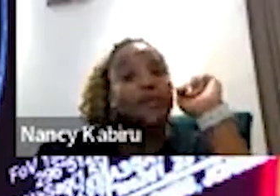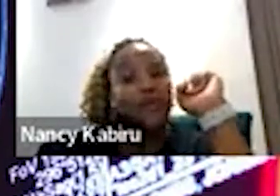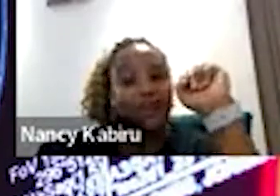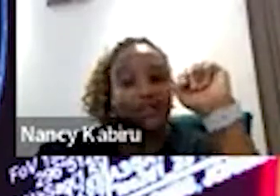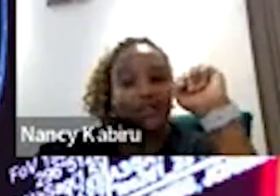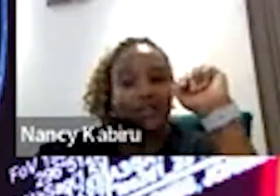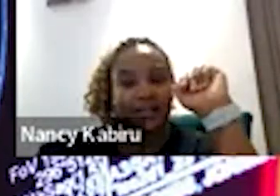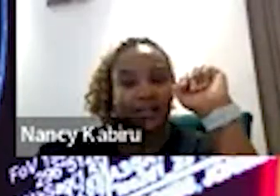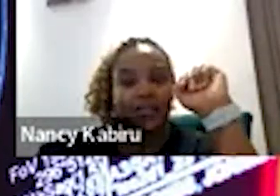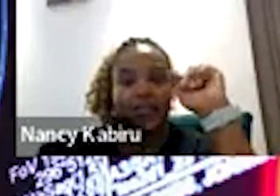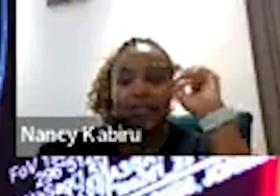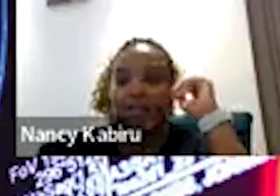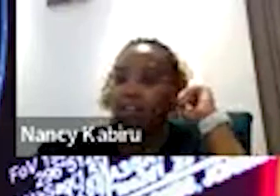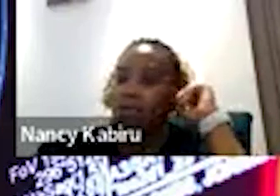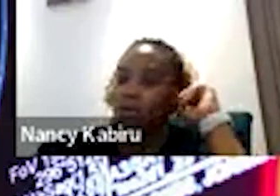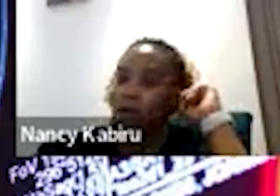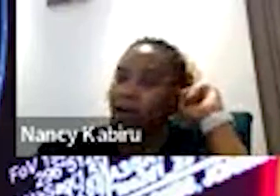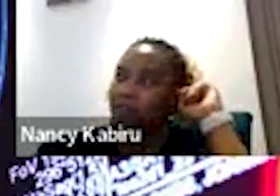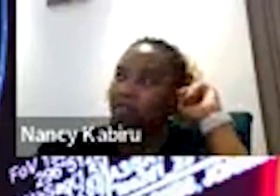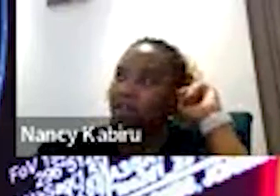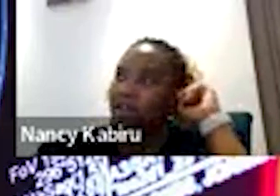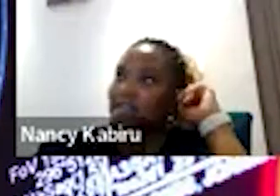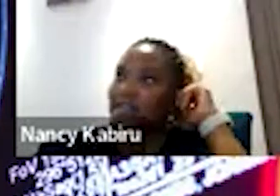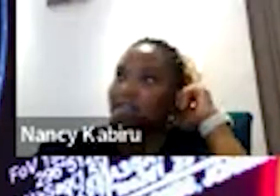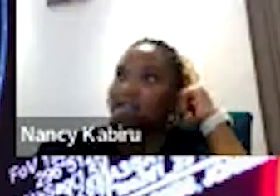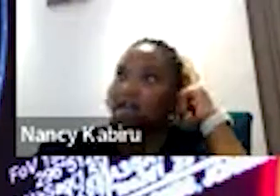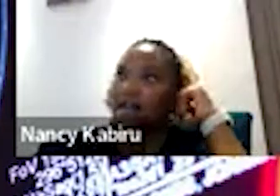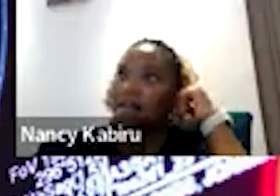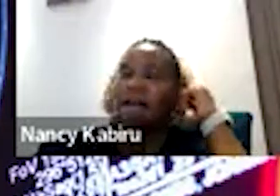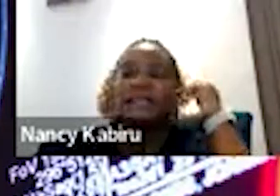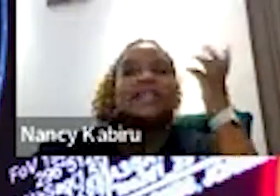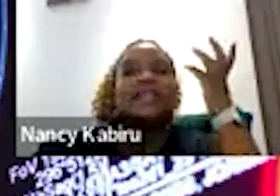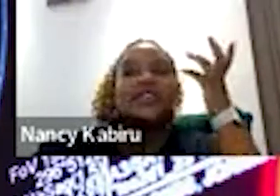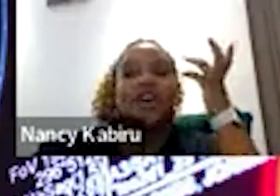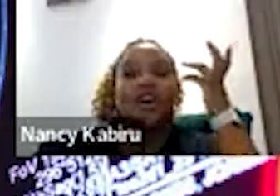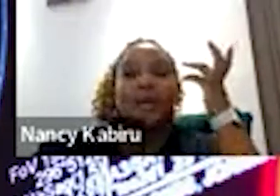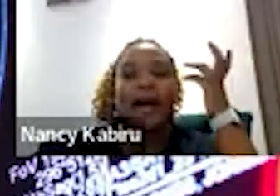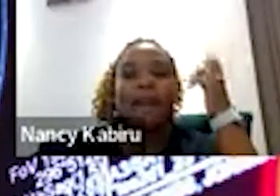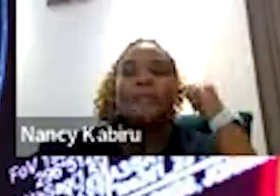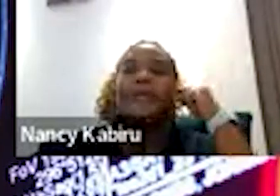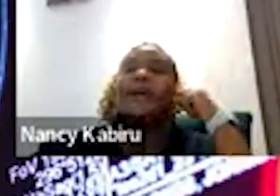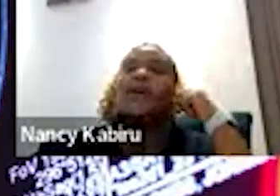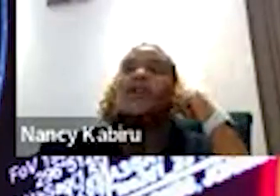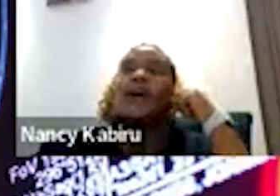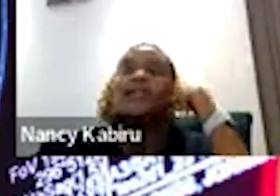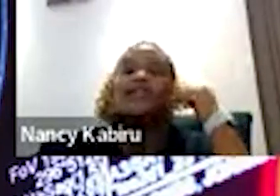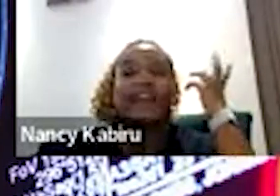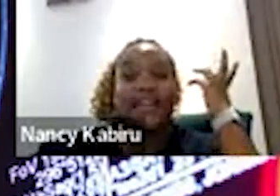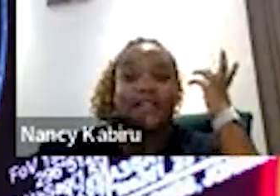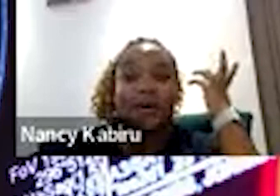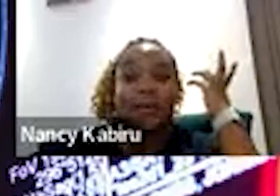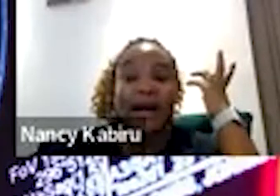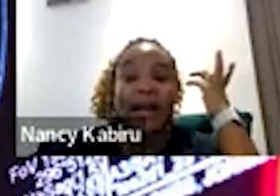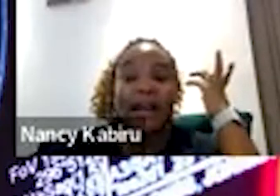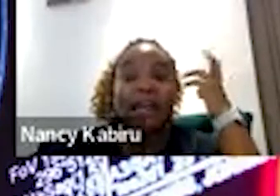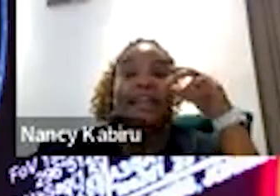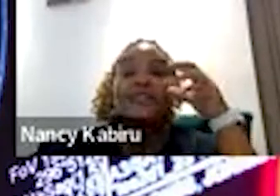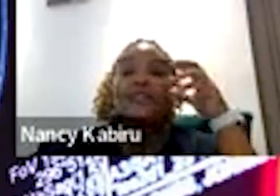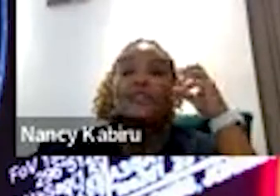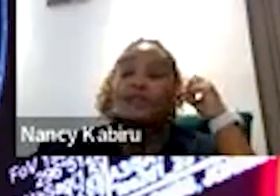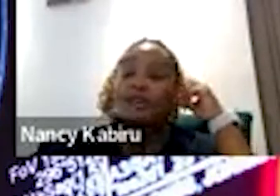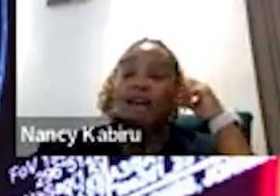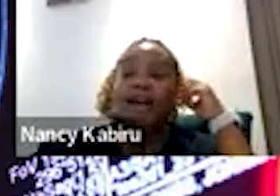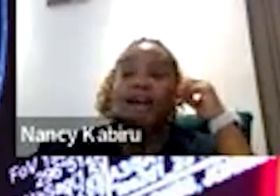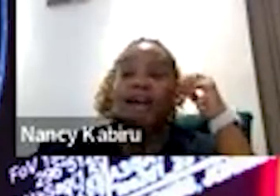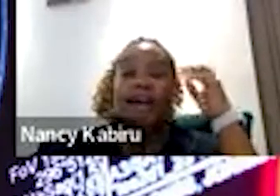flu of mental health. The way you have a bacterial homa or a virus homa,